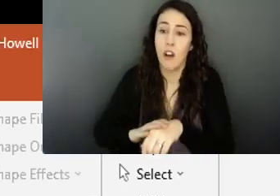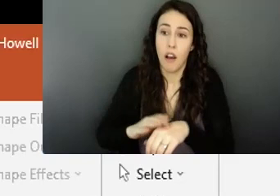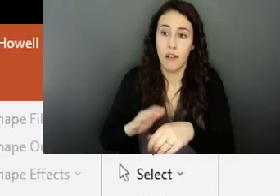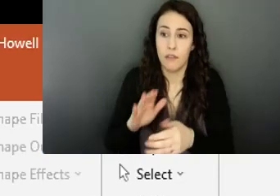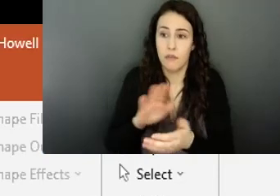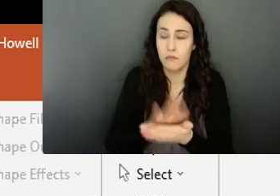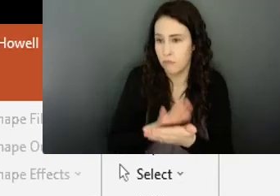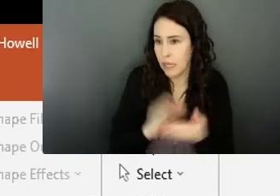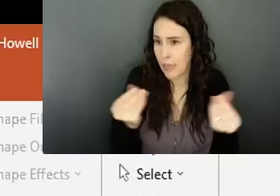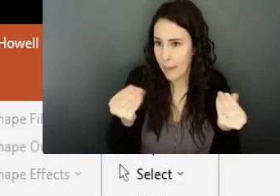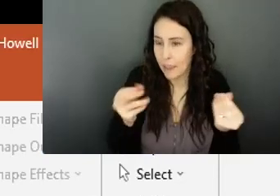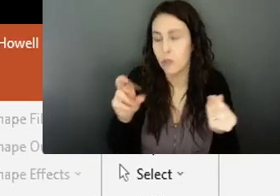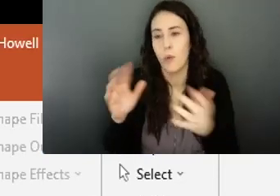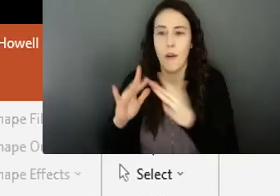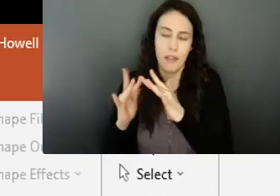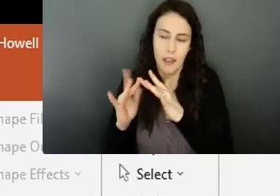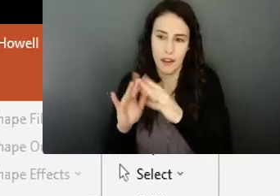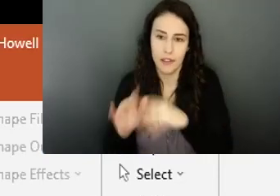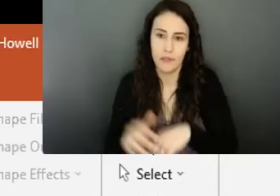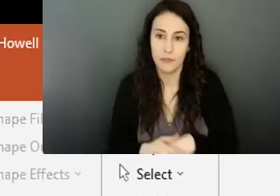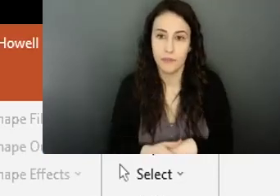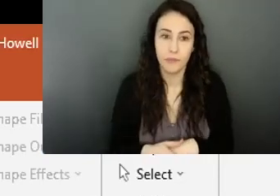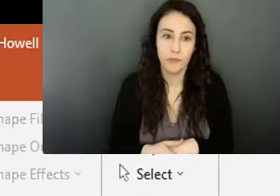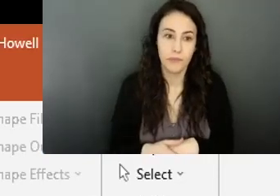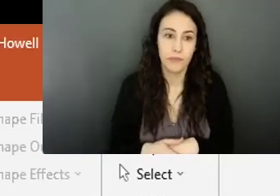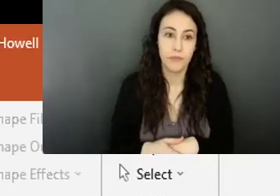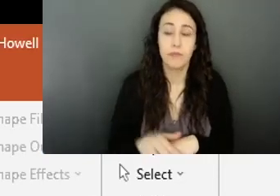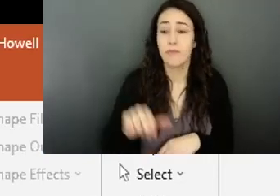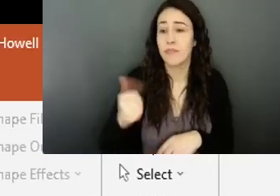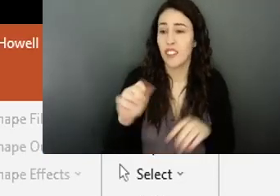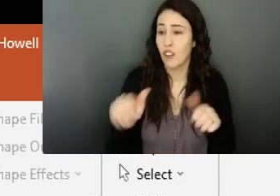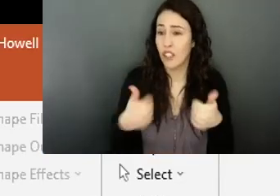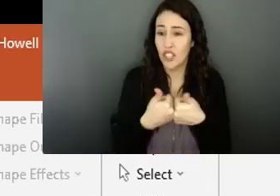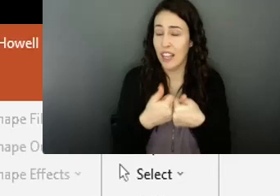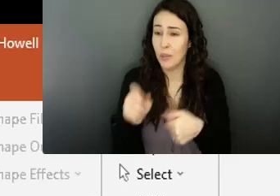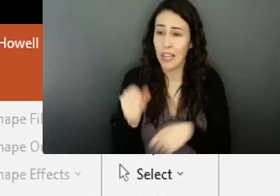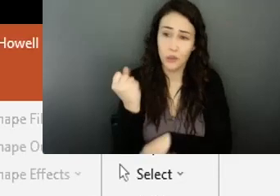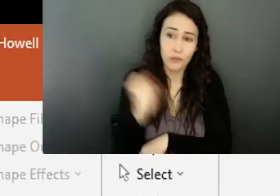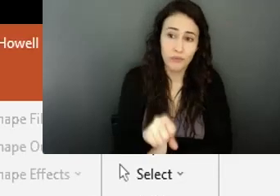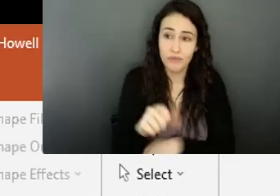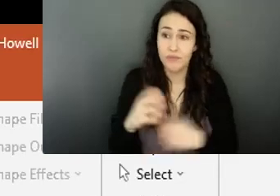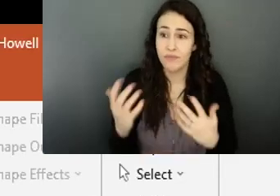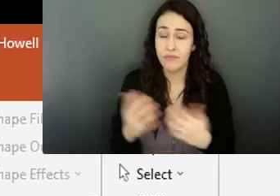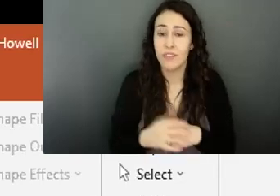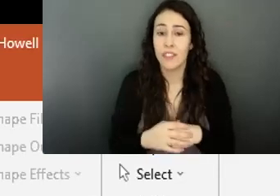case. And then another challenge we had to overcome was perceiving how crucial assessment